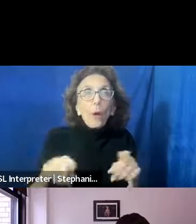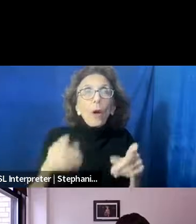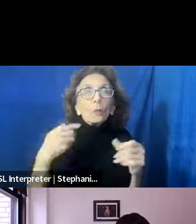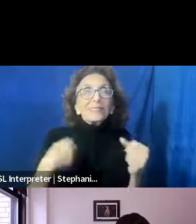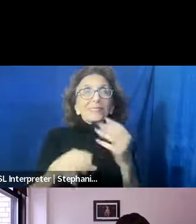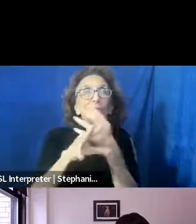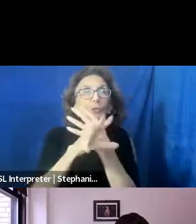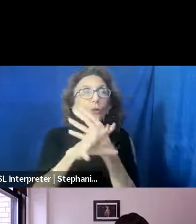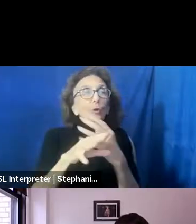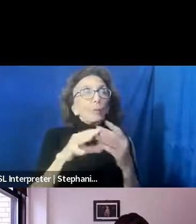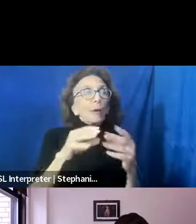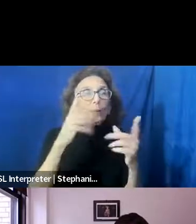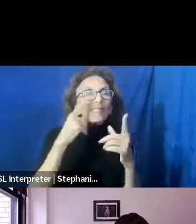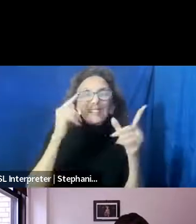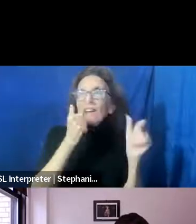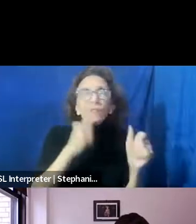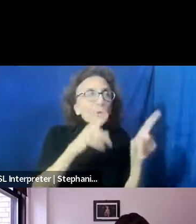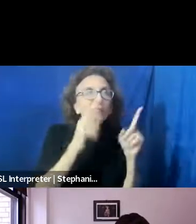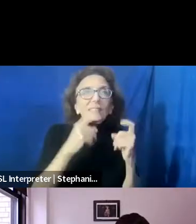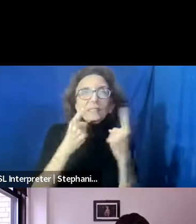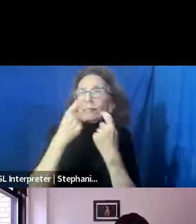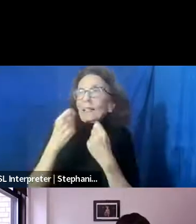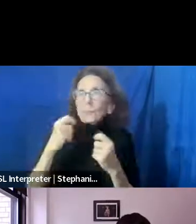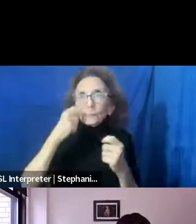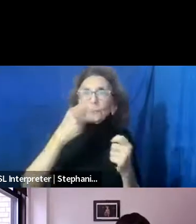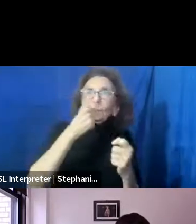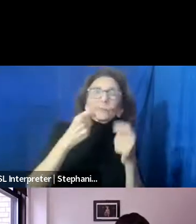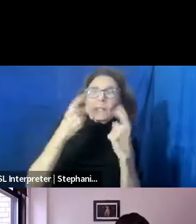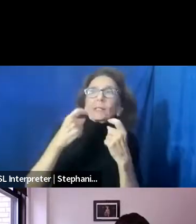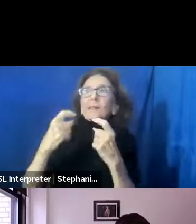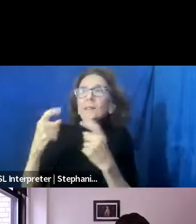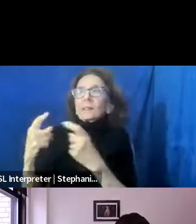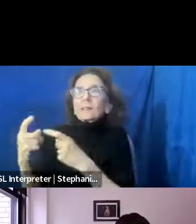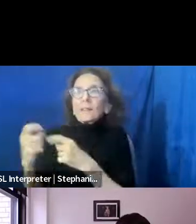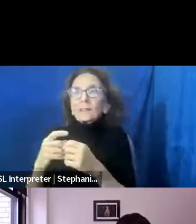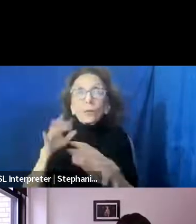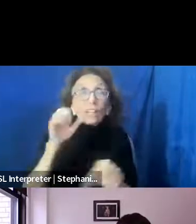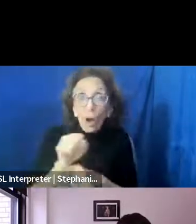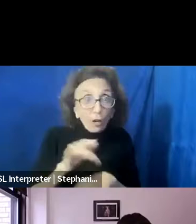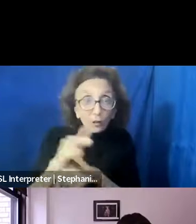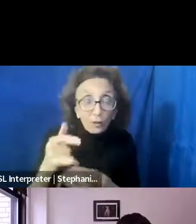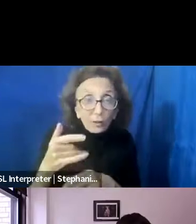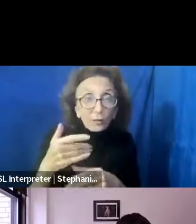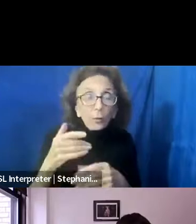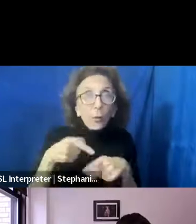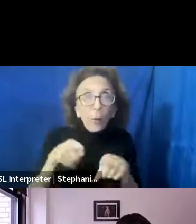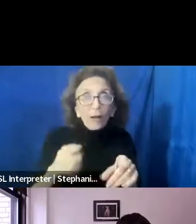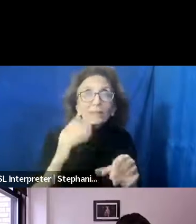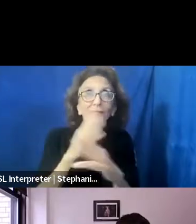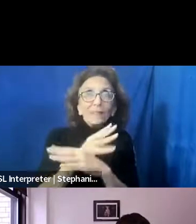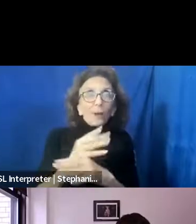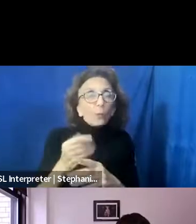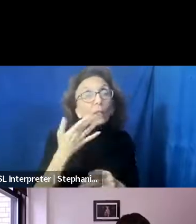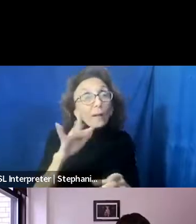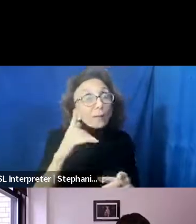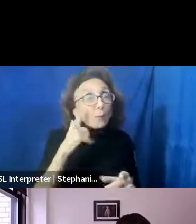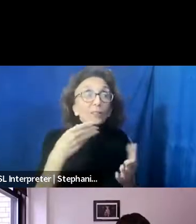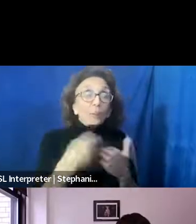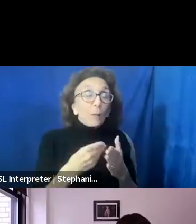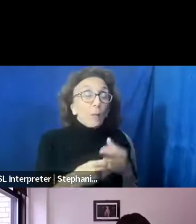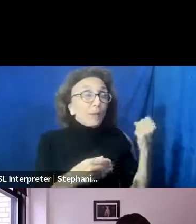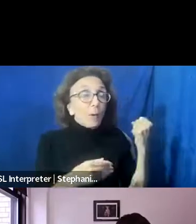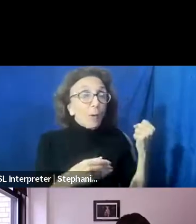Zoom ease into in-person. And to the extent that that's a financial consideration, it was that we had the money to in advance buy